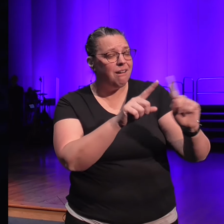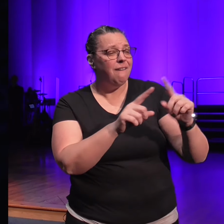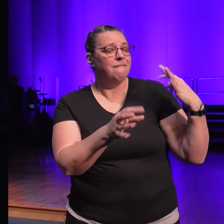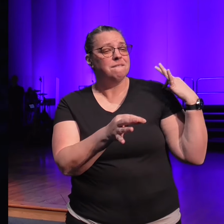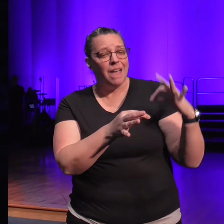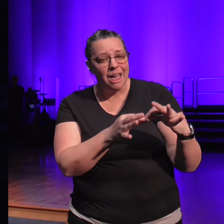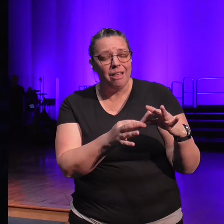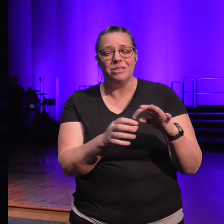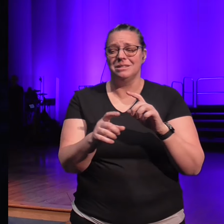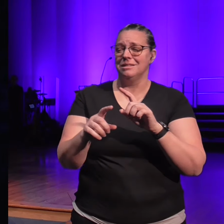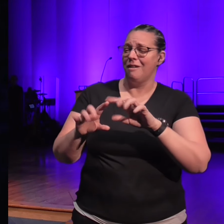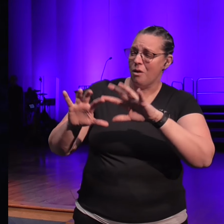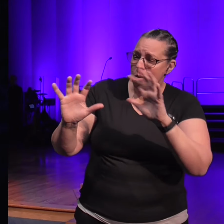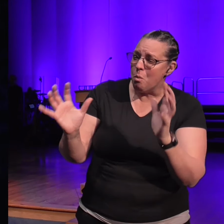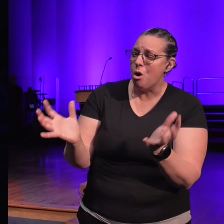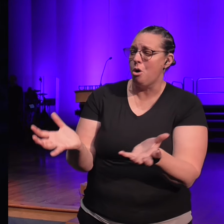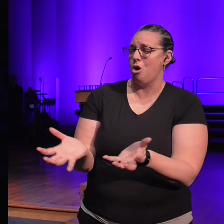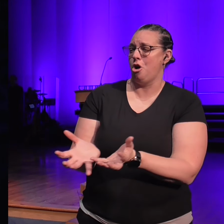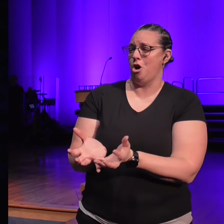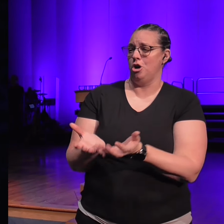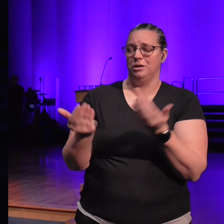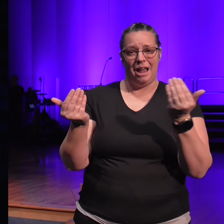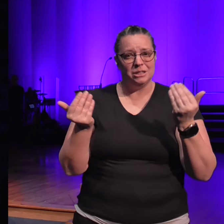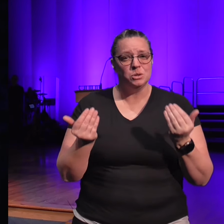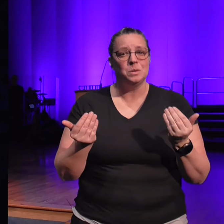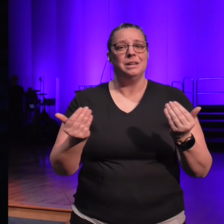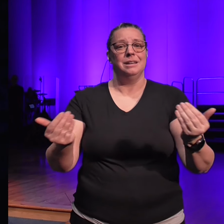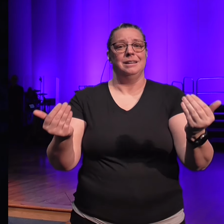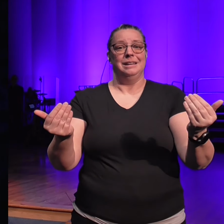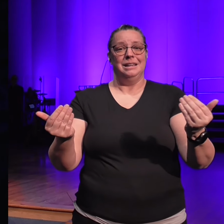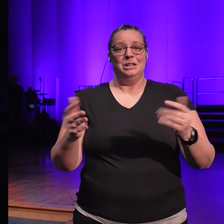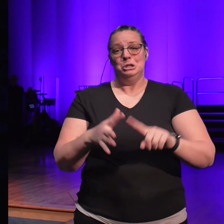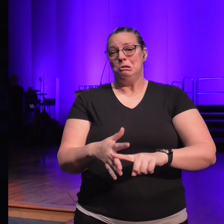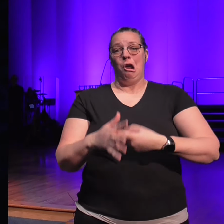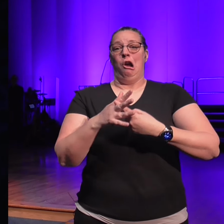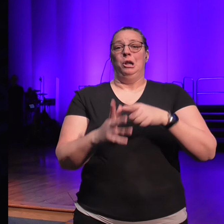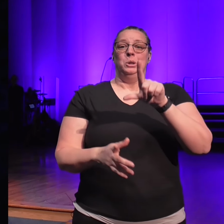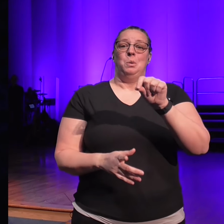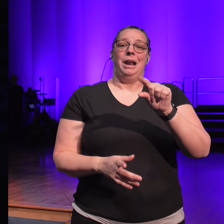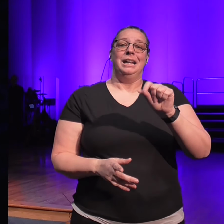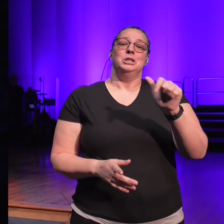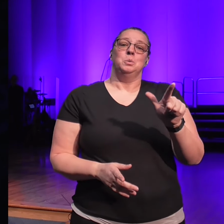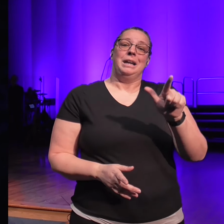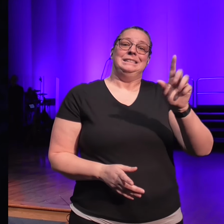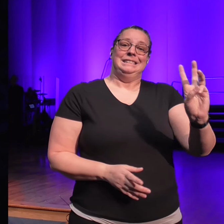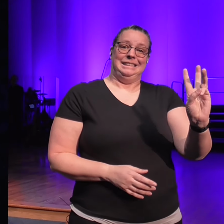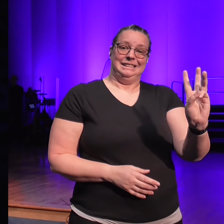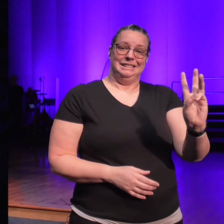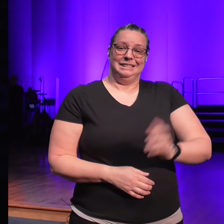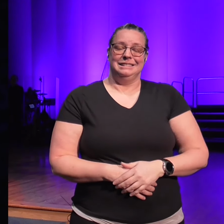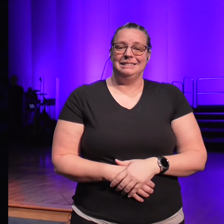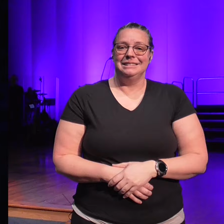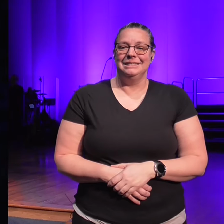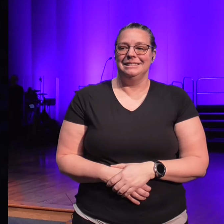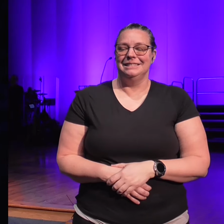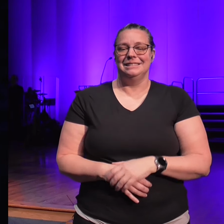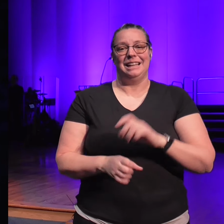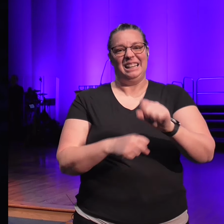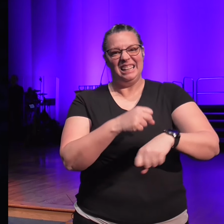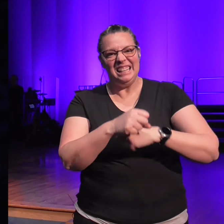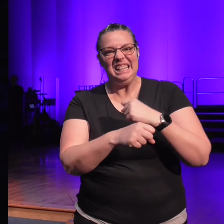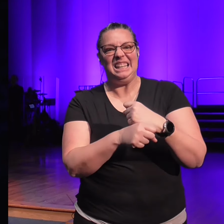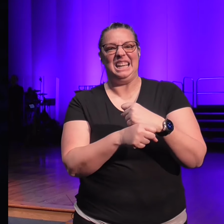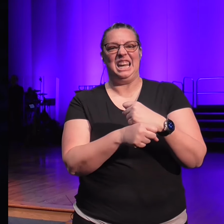behold this for this world as we're moving into 2026. It's a year